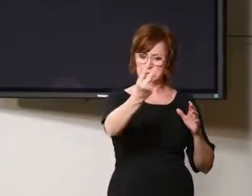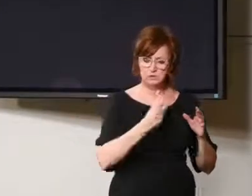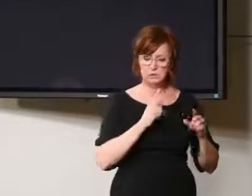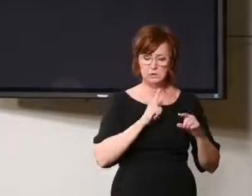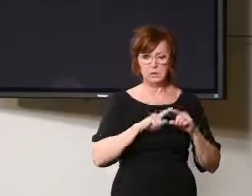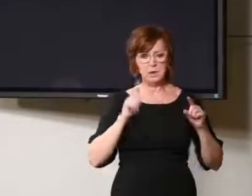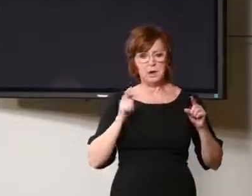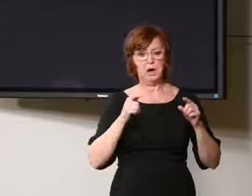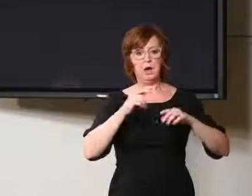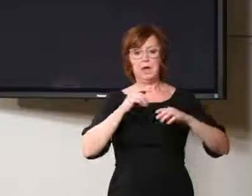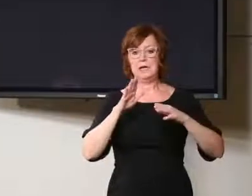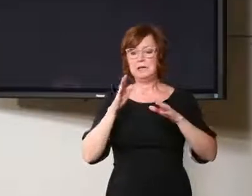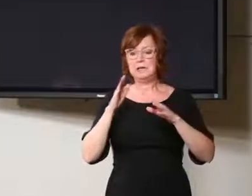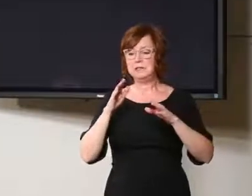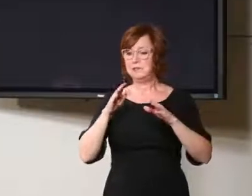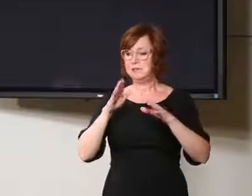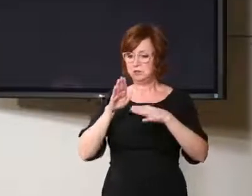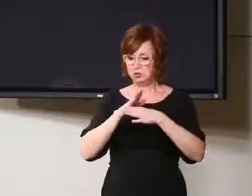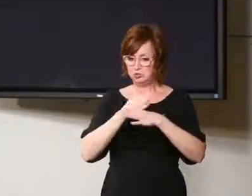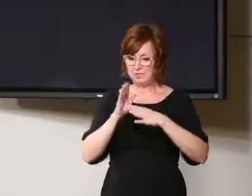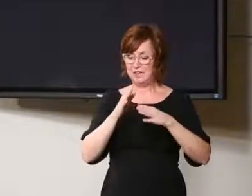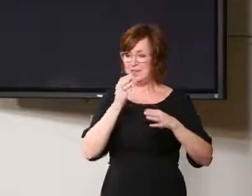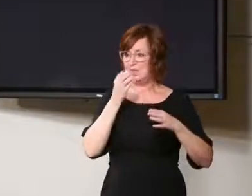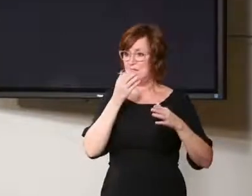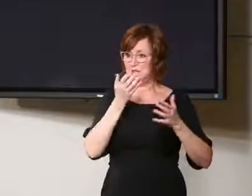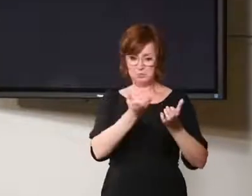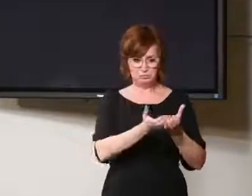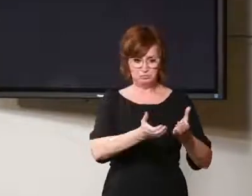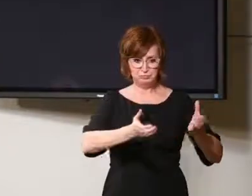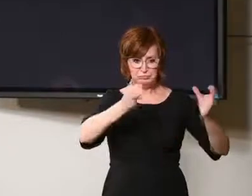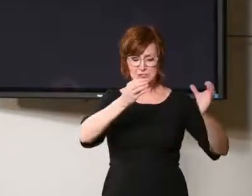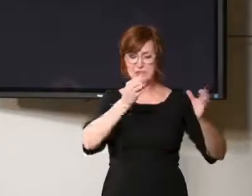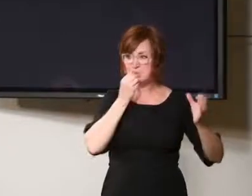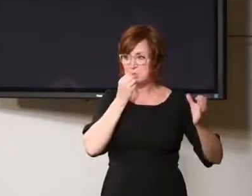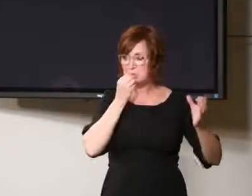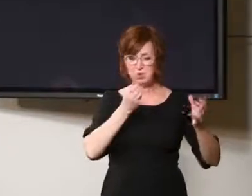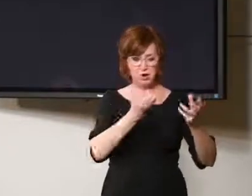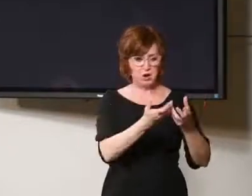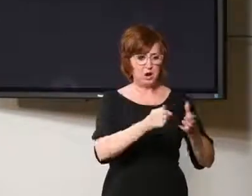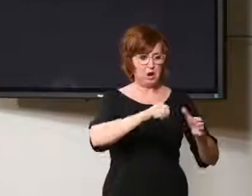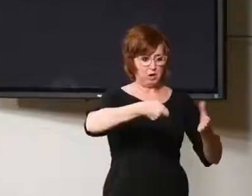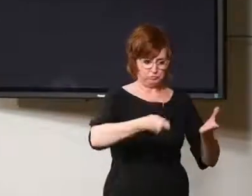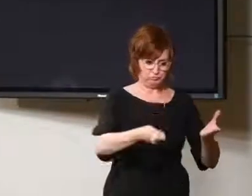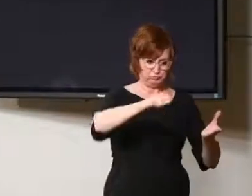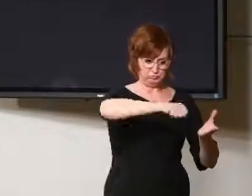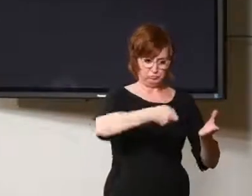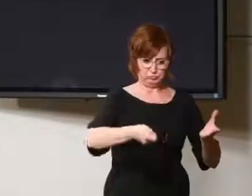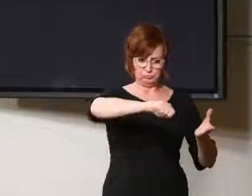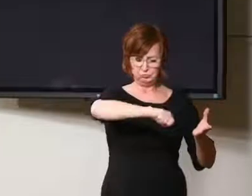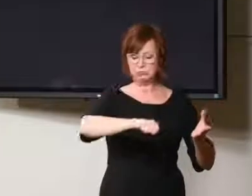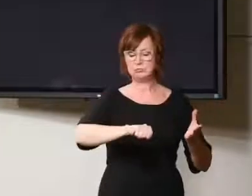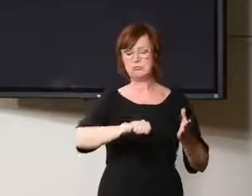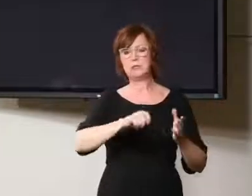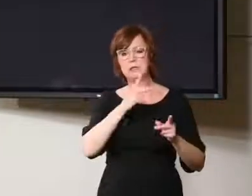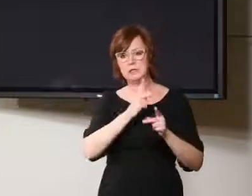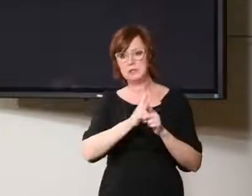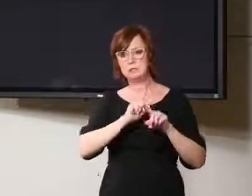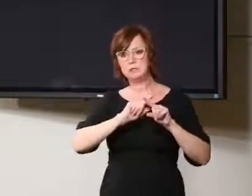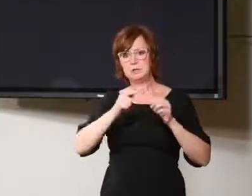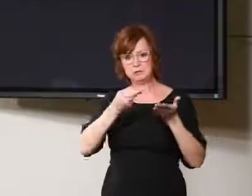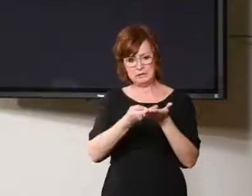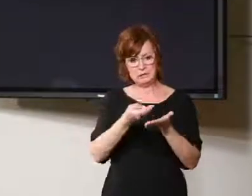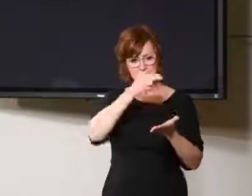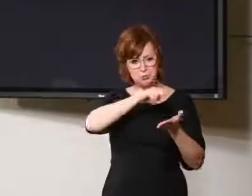way, not mixing with 3 different households every day. But if you have a small household or a small family unit, you can